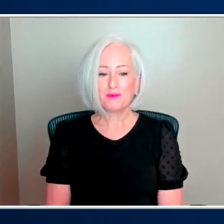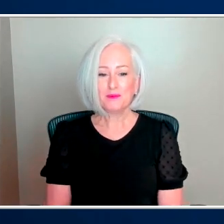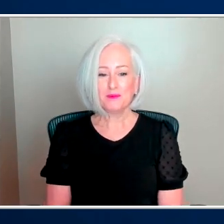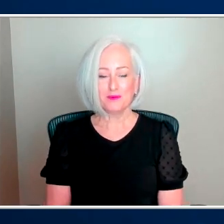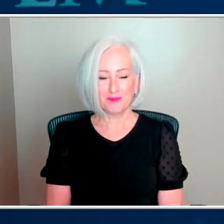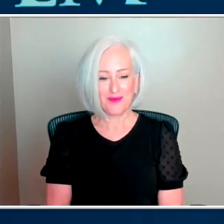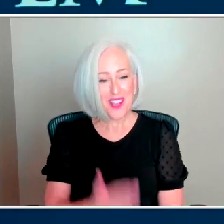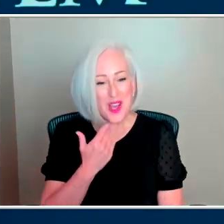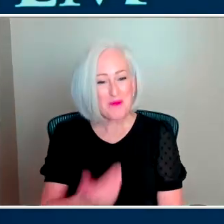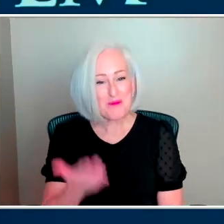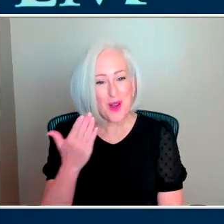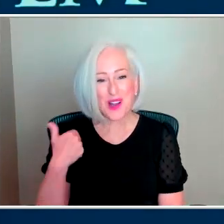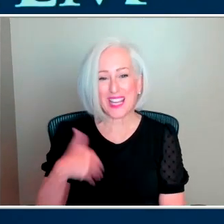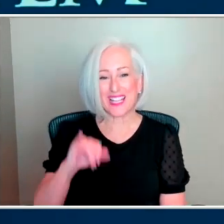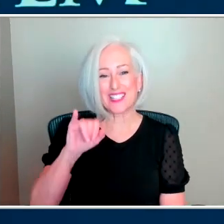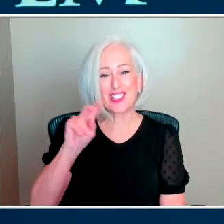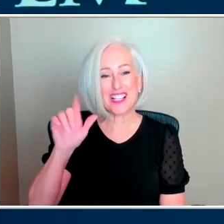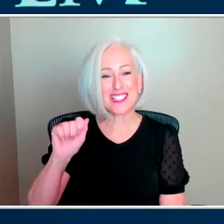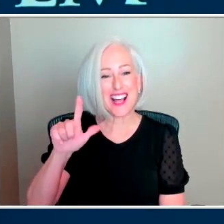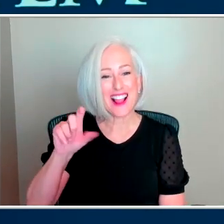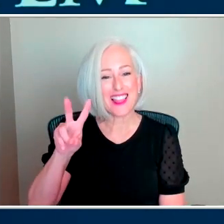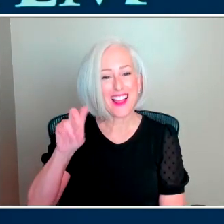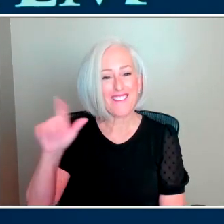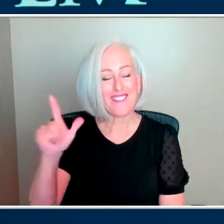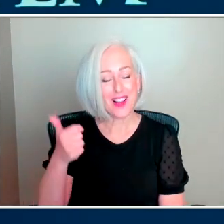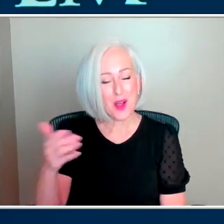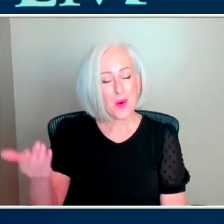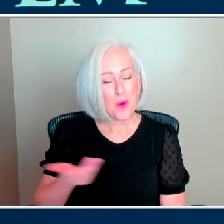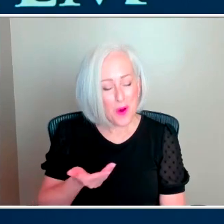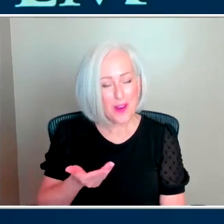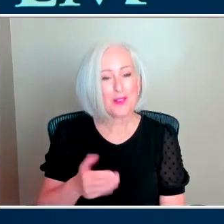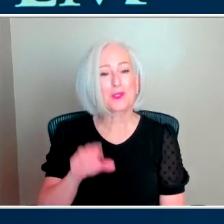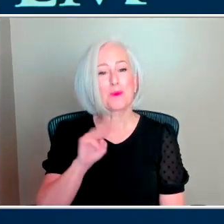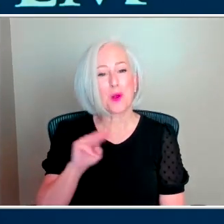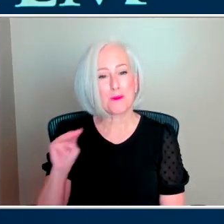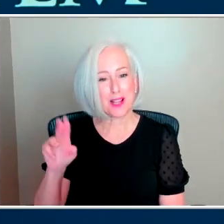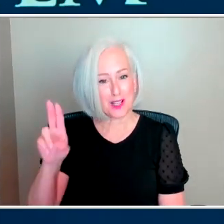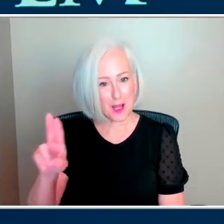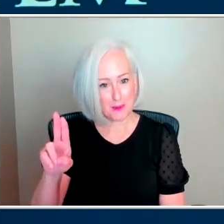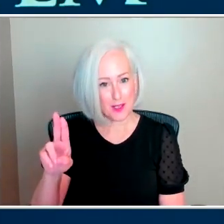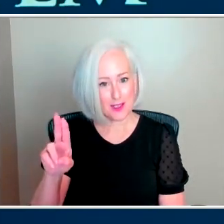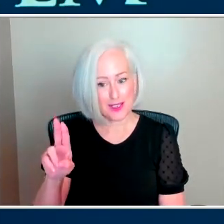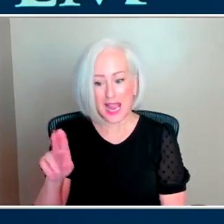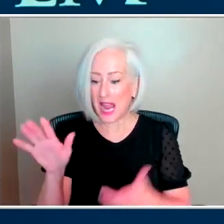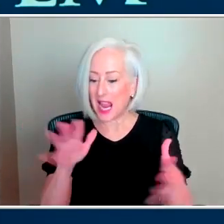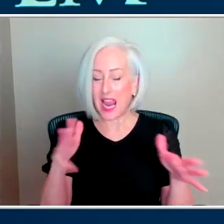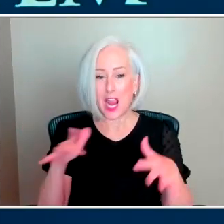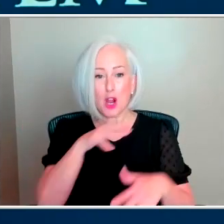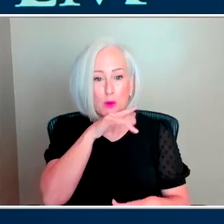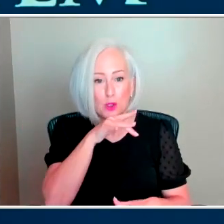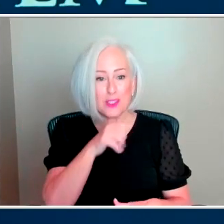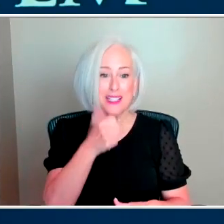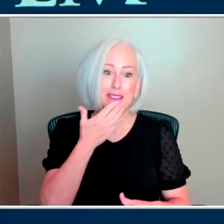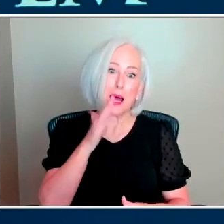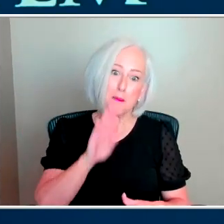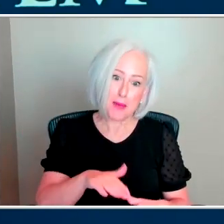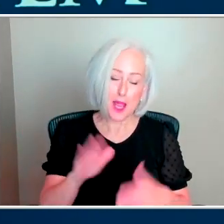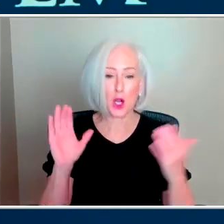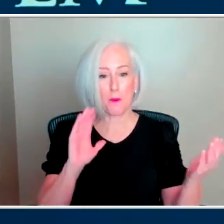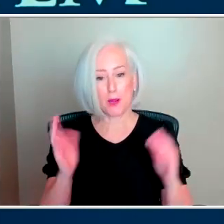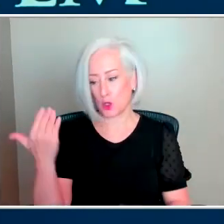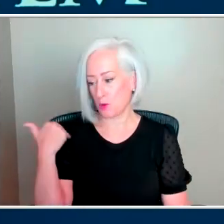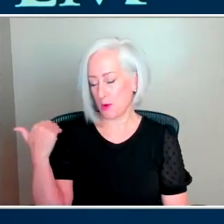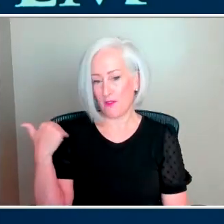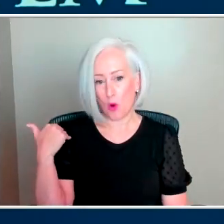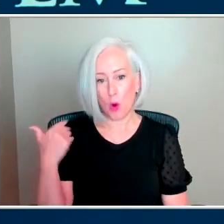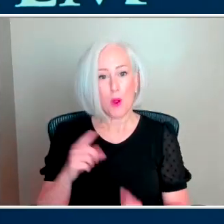Good morning, I'm Jessica Lovell, and welcome to the Morning Medical Update. Air pollution in America isn't as bad as it used to be, but after decades